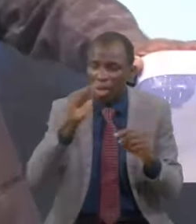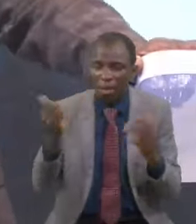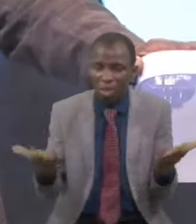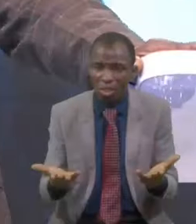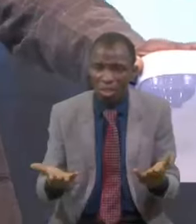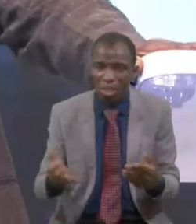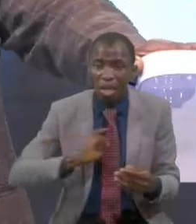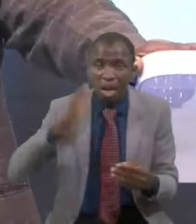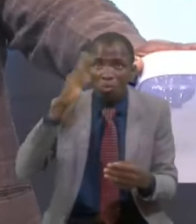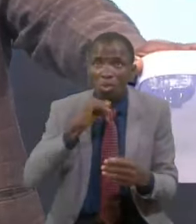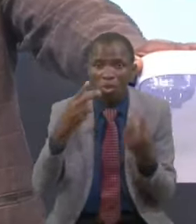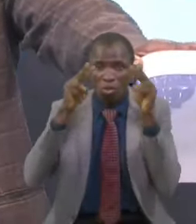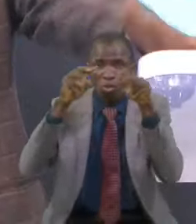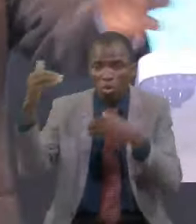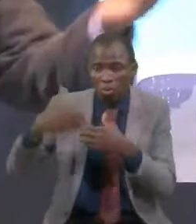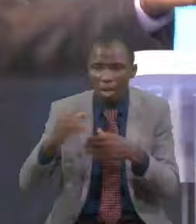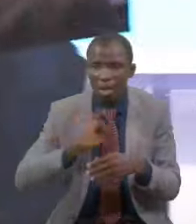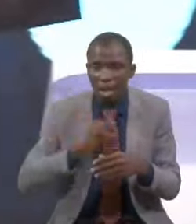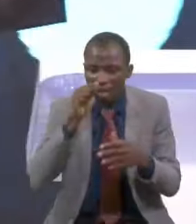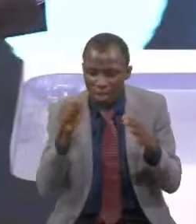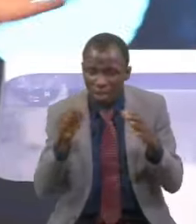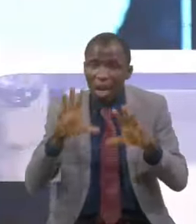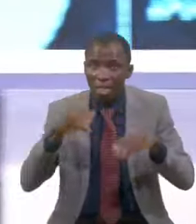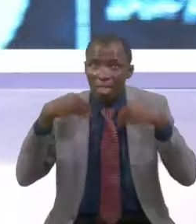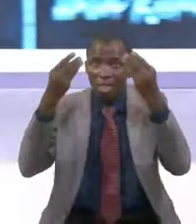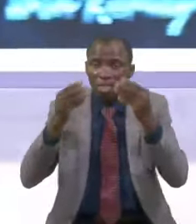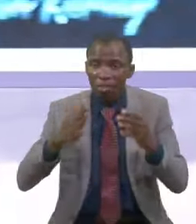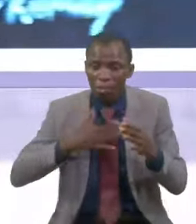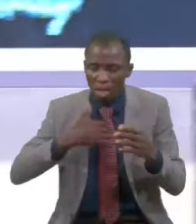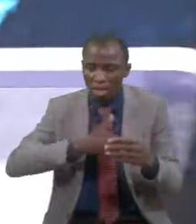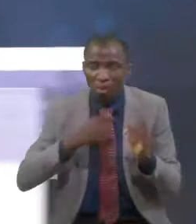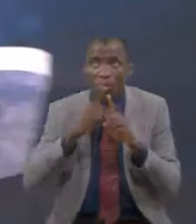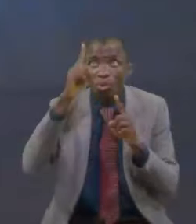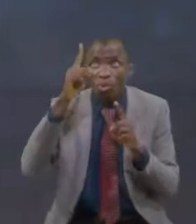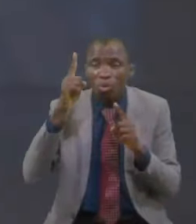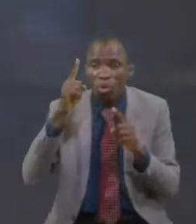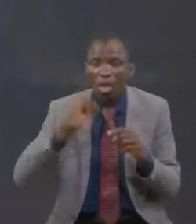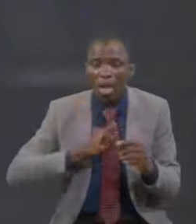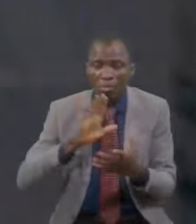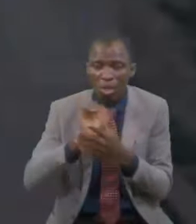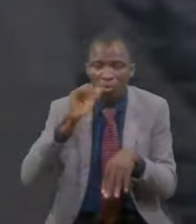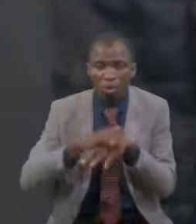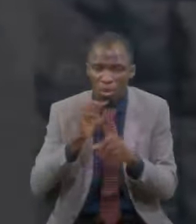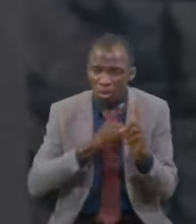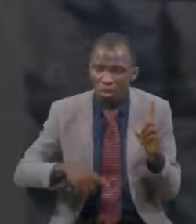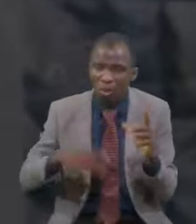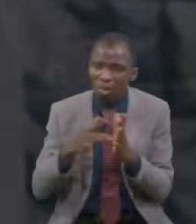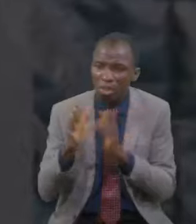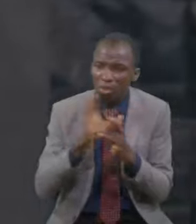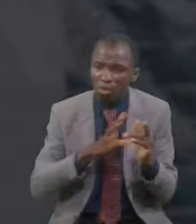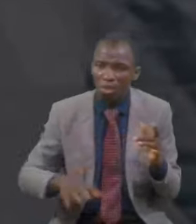give myself to you. I believe on the Lord Jesus Christ today. And